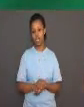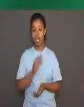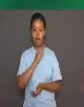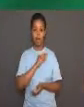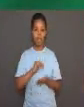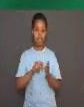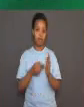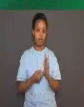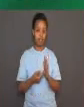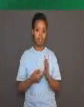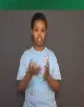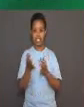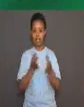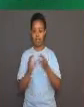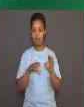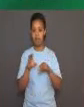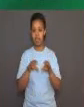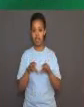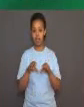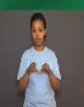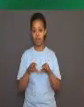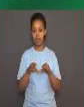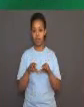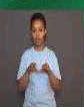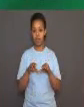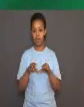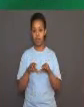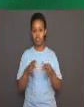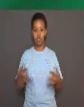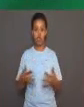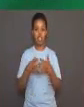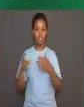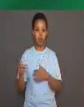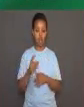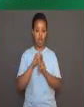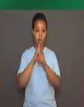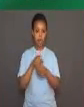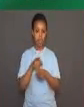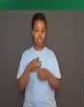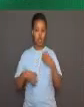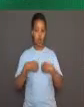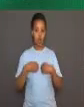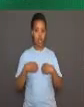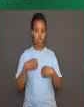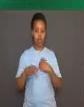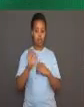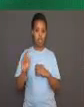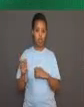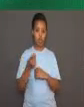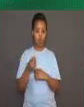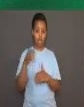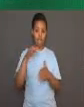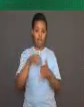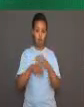Behavior is defined as the coordinated response of an organism to an internal